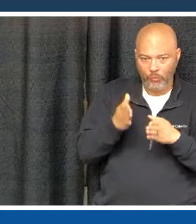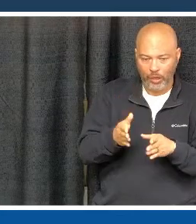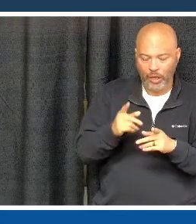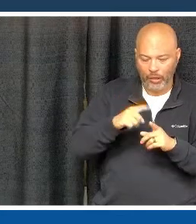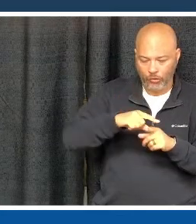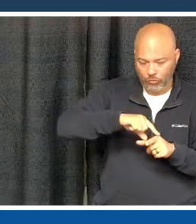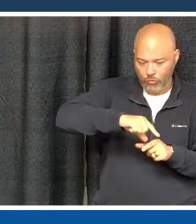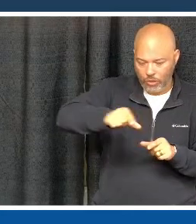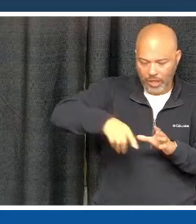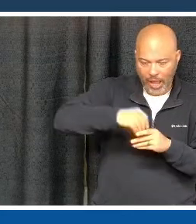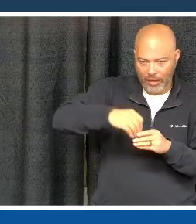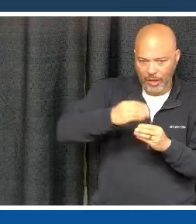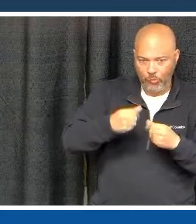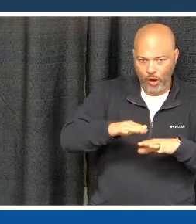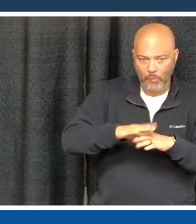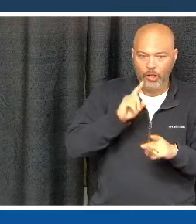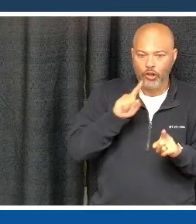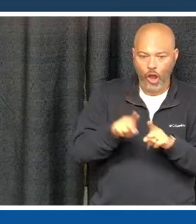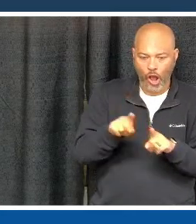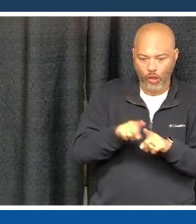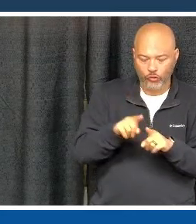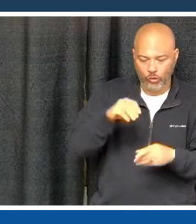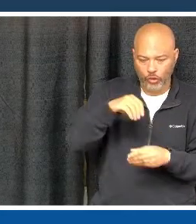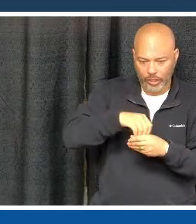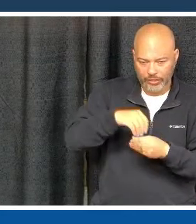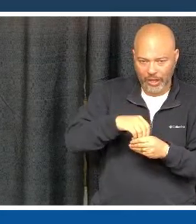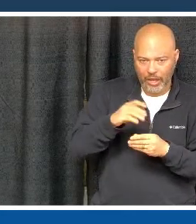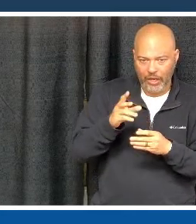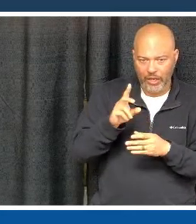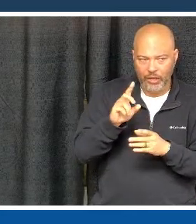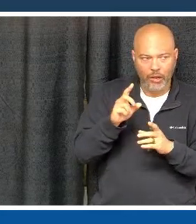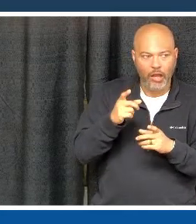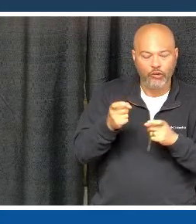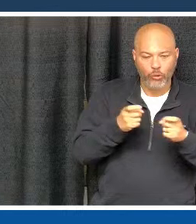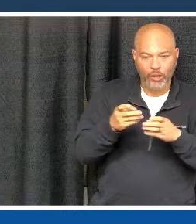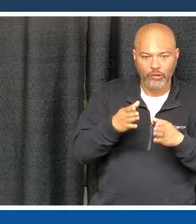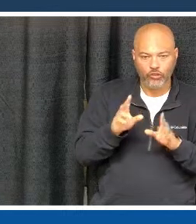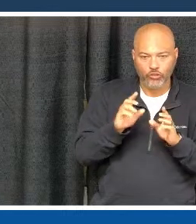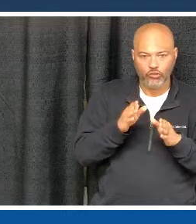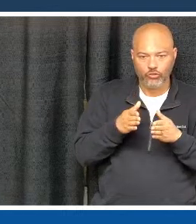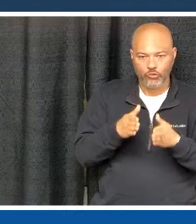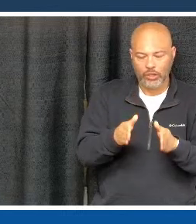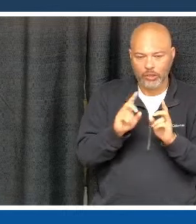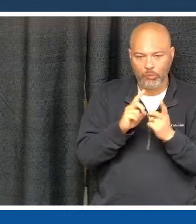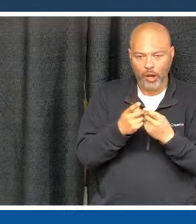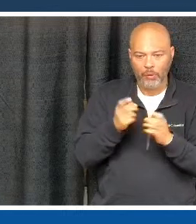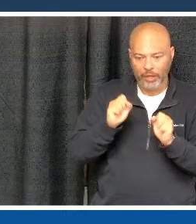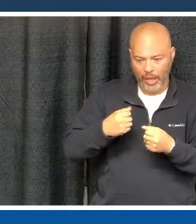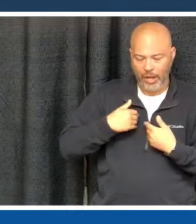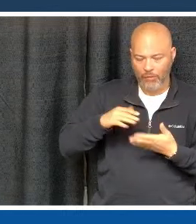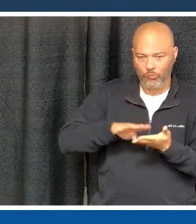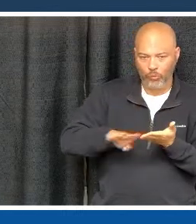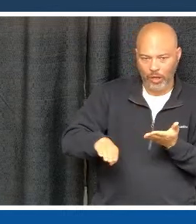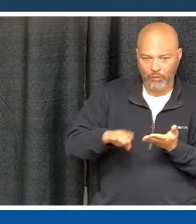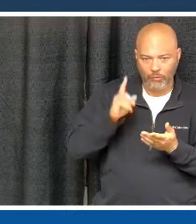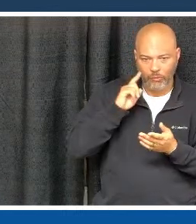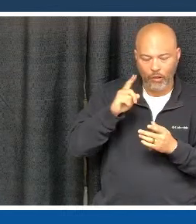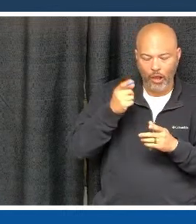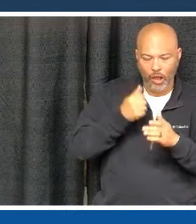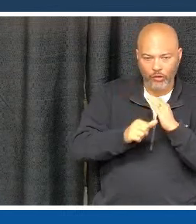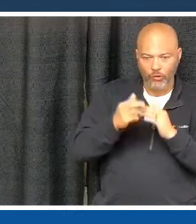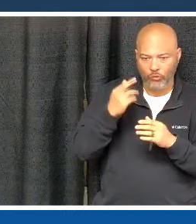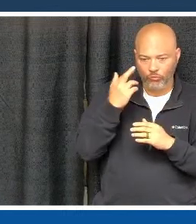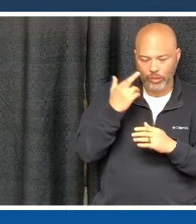property, including internal areas of subdivisions. The Director of the Street Department may grant exceptions to this requirement under the following